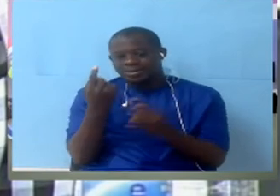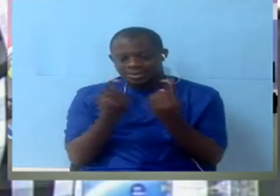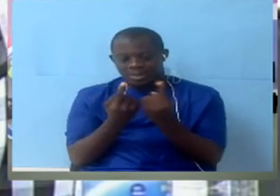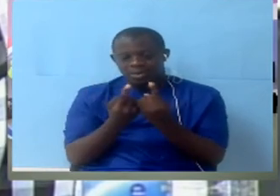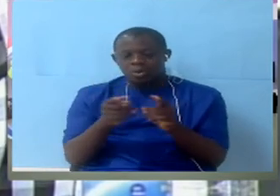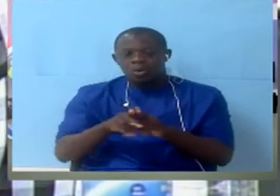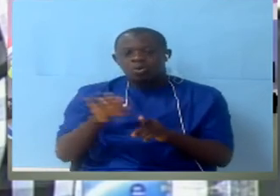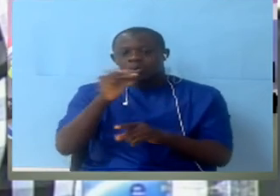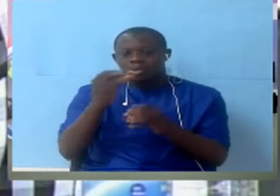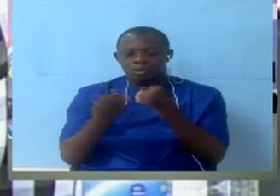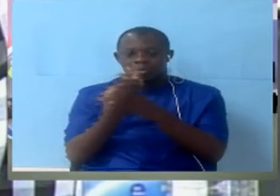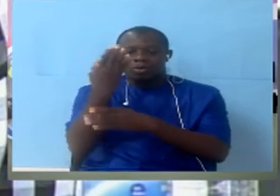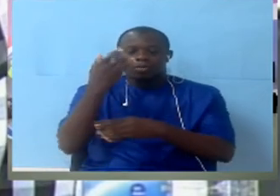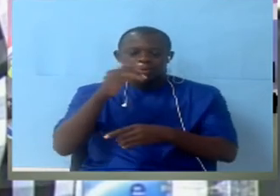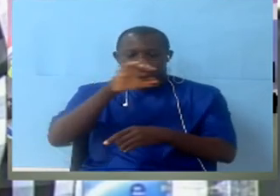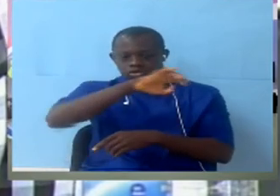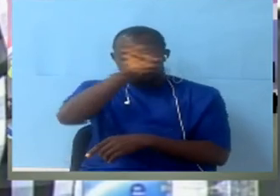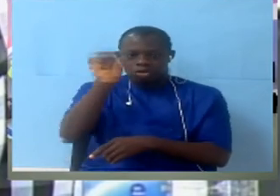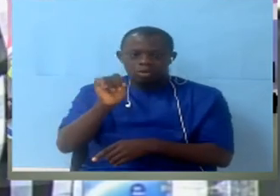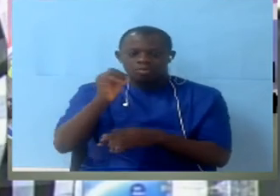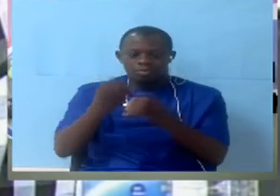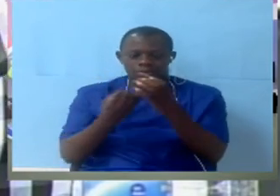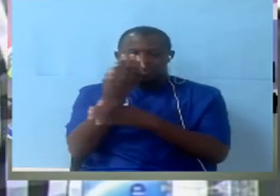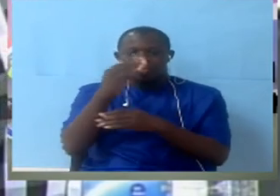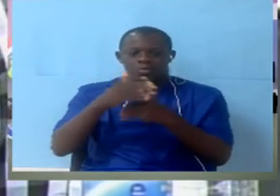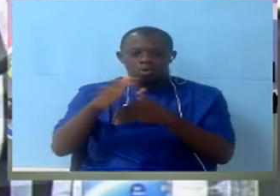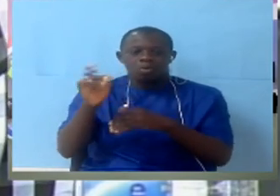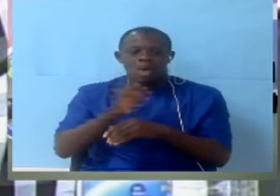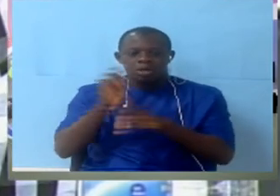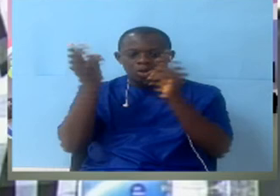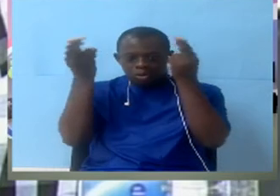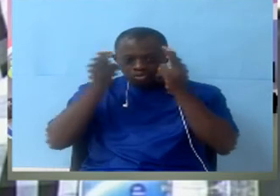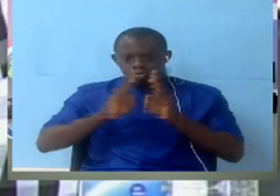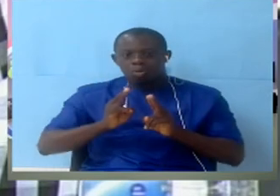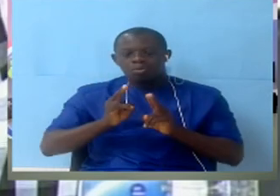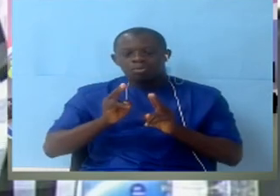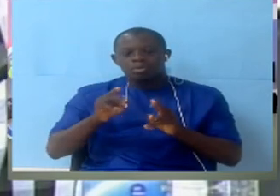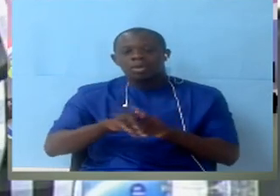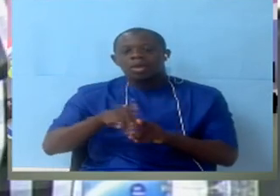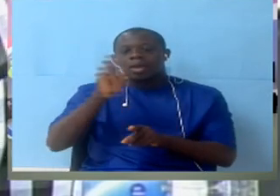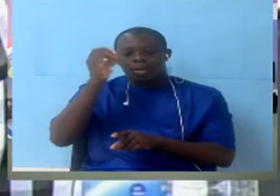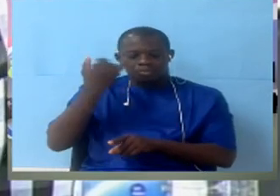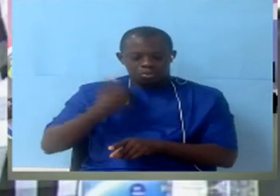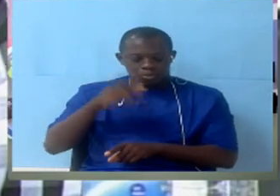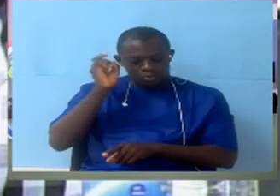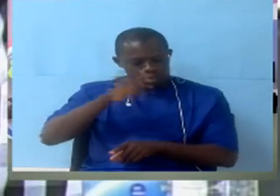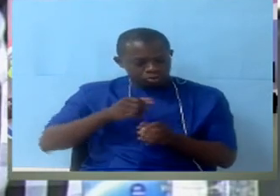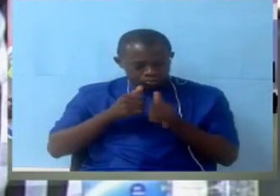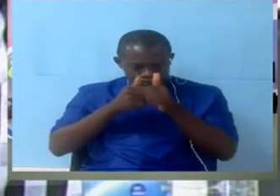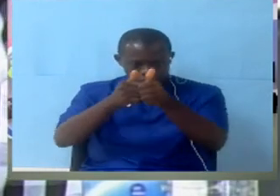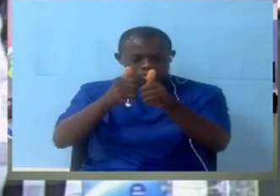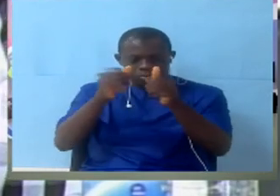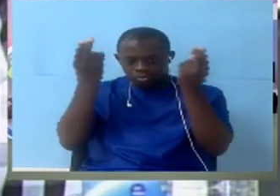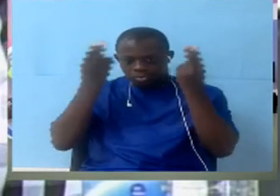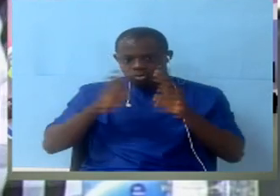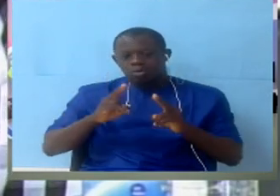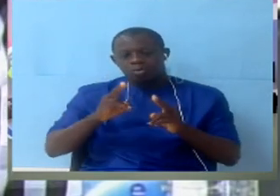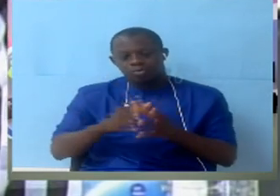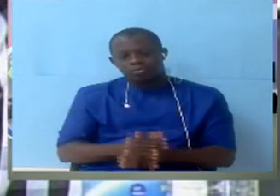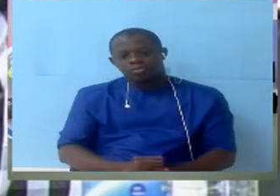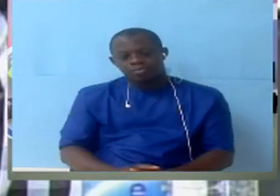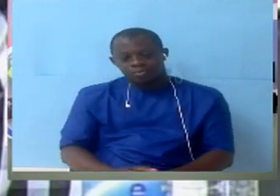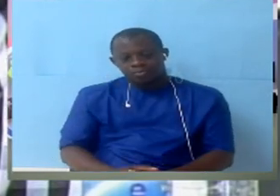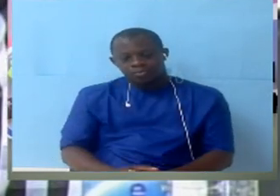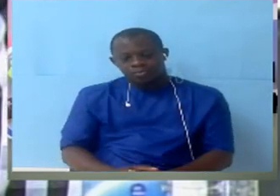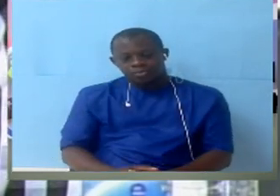there was one thing which made help them to develop. That's the law. People should follow and abide